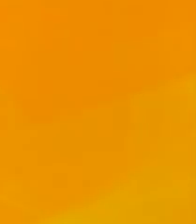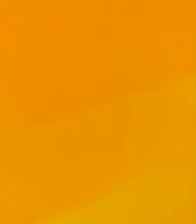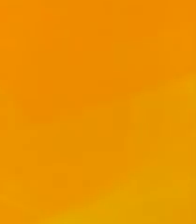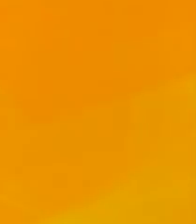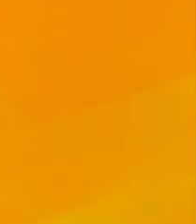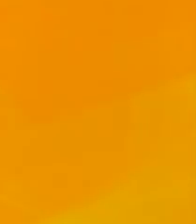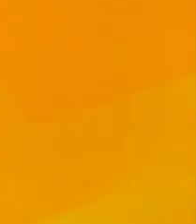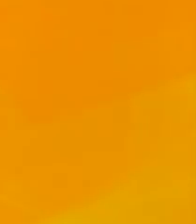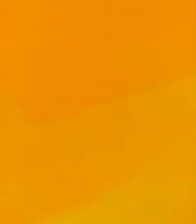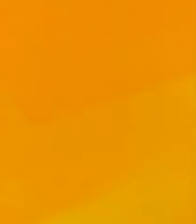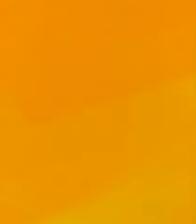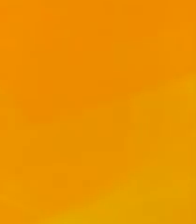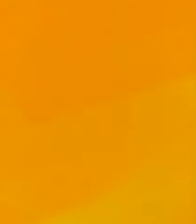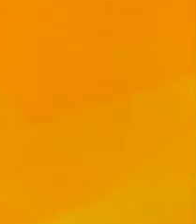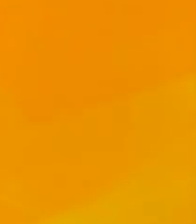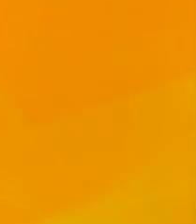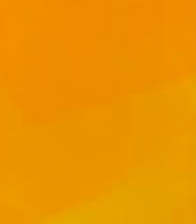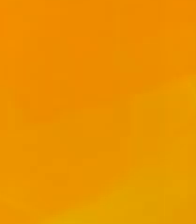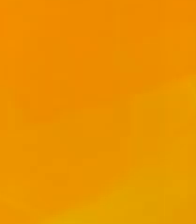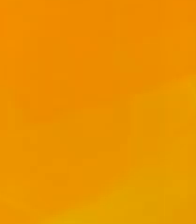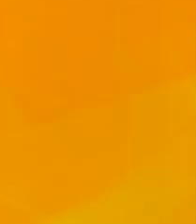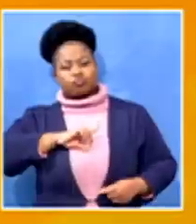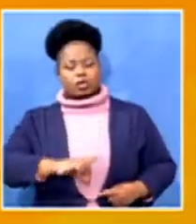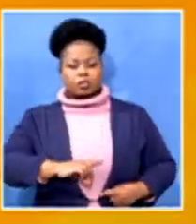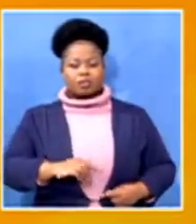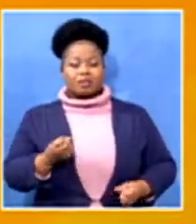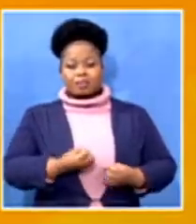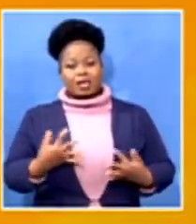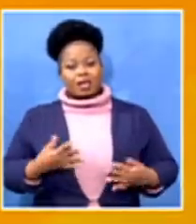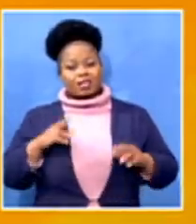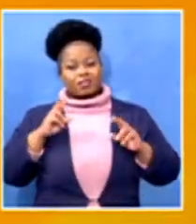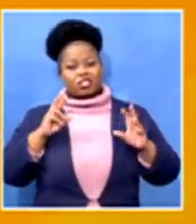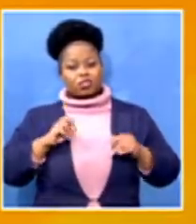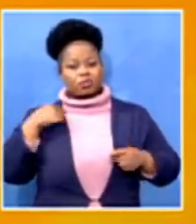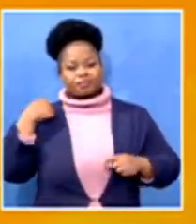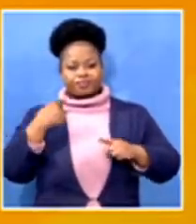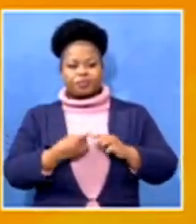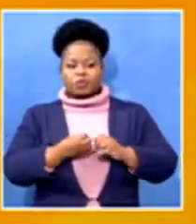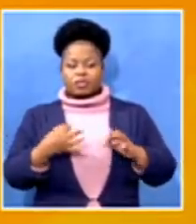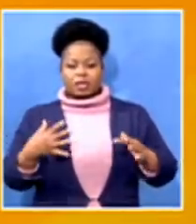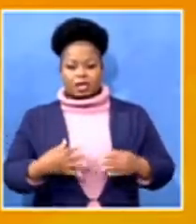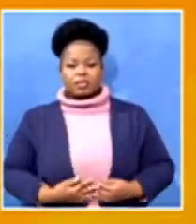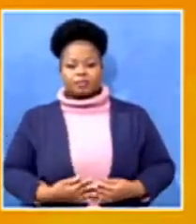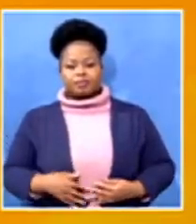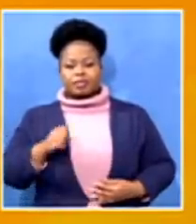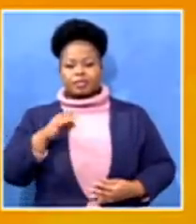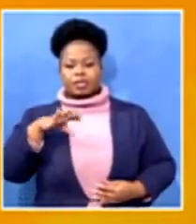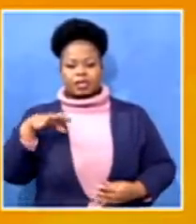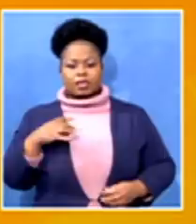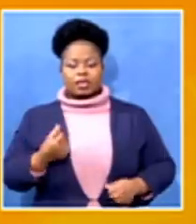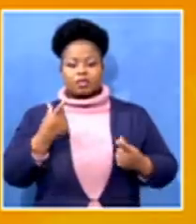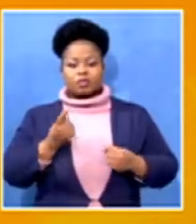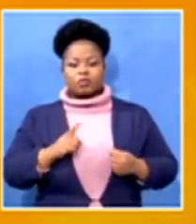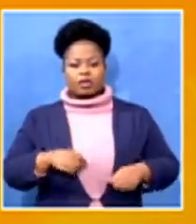feeling anxious, lonely, worried, depressed, and many more issues since the lockdown started. SADAG conducted an